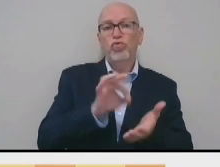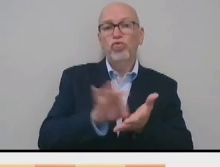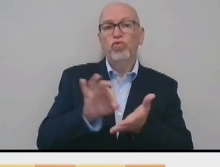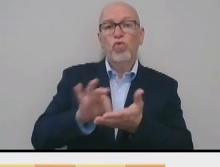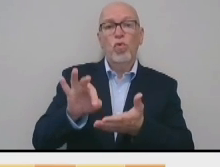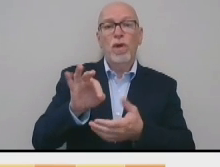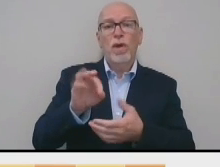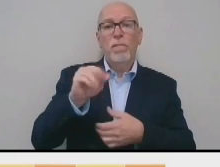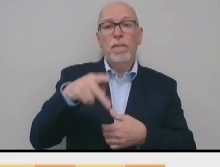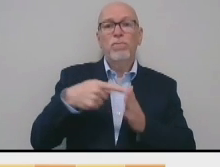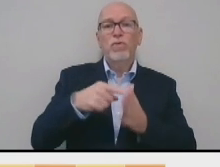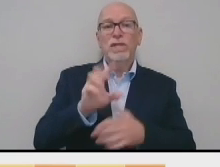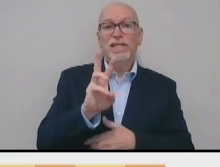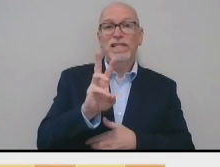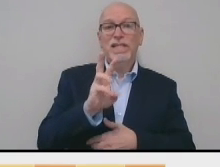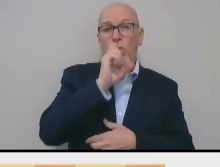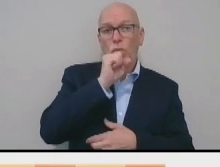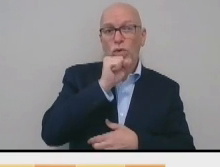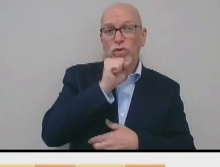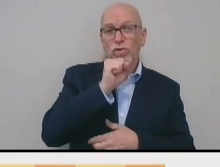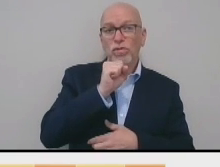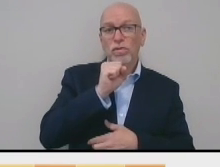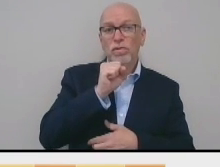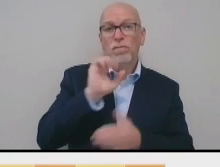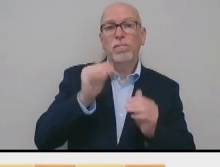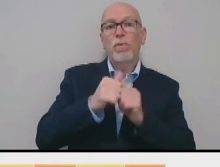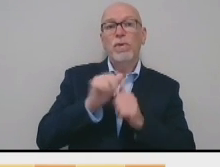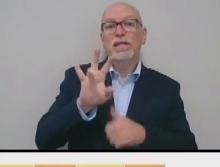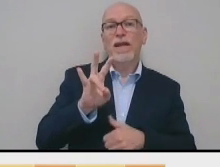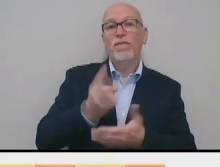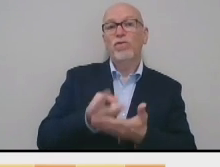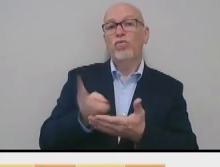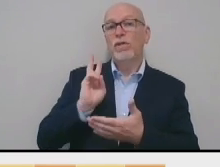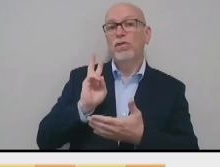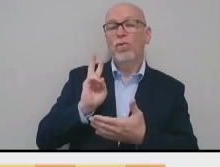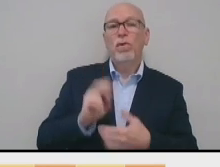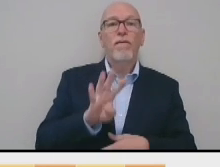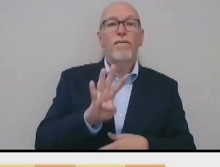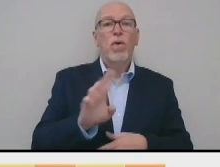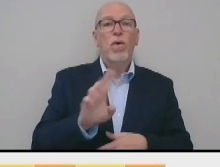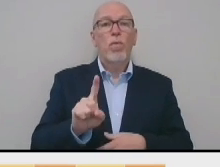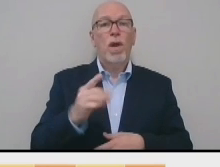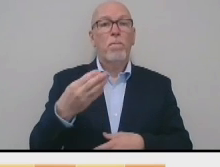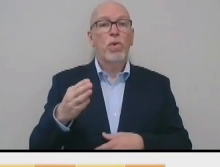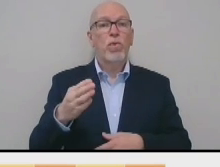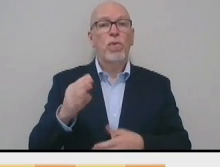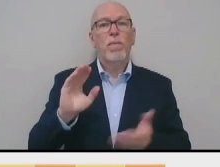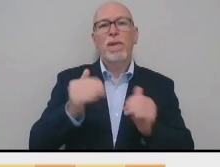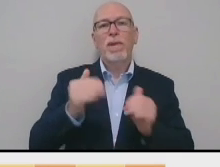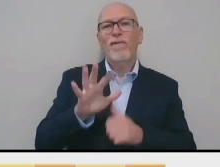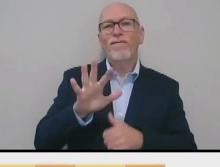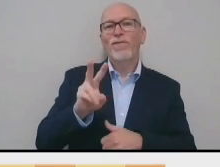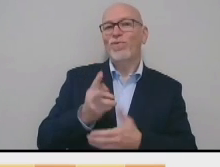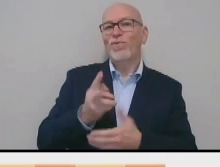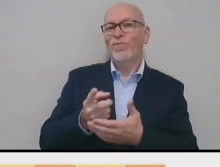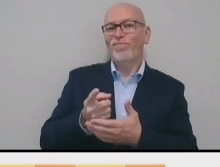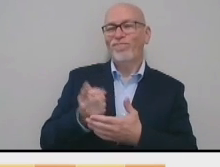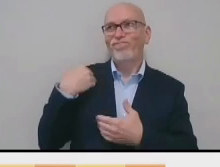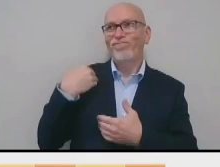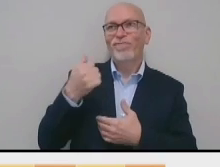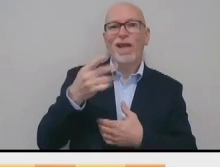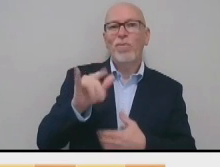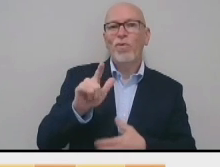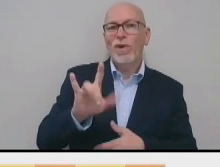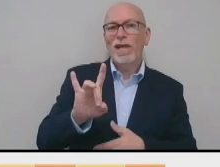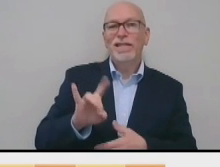shows 6 counties in orange, down from 7 2 weeks ago, and 41 in blue, down from 52 on April the 28th. That